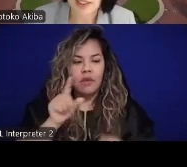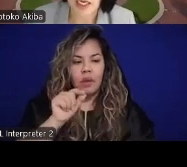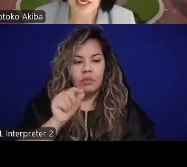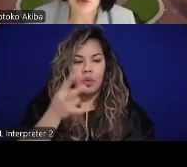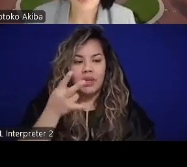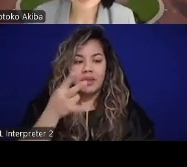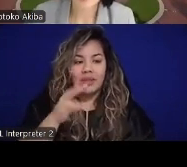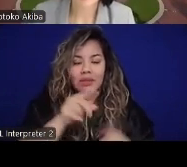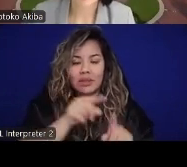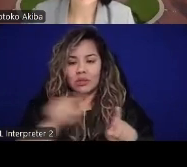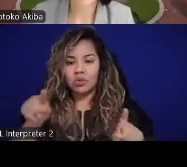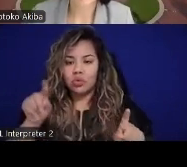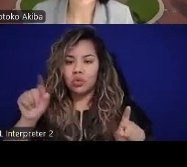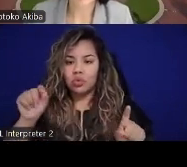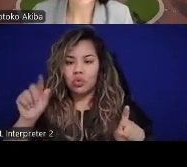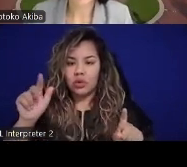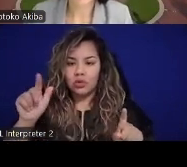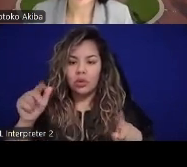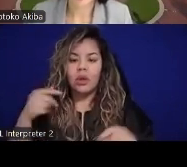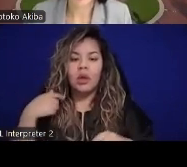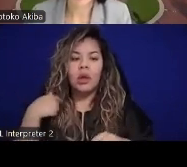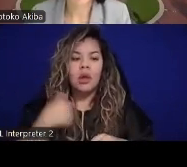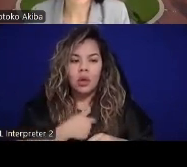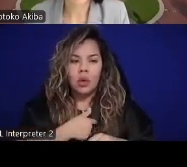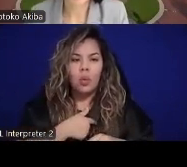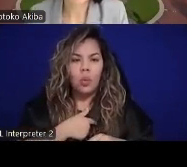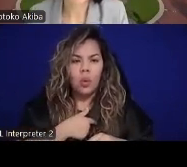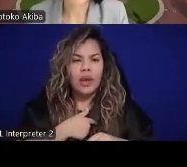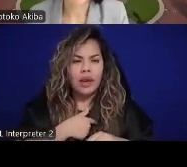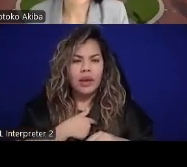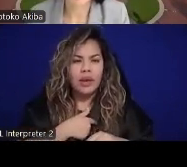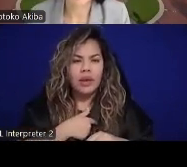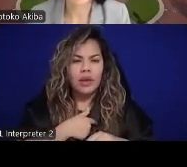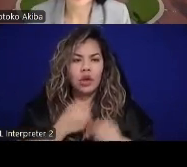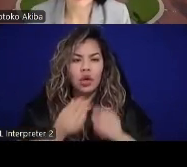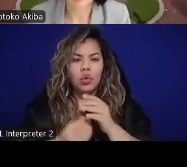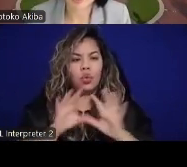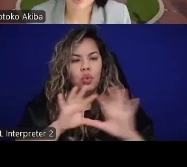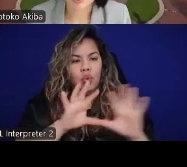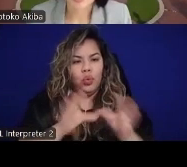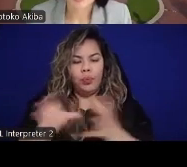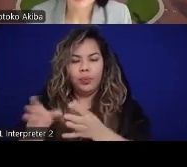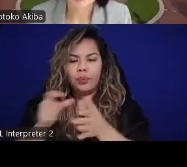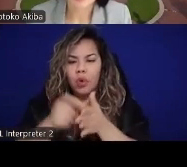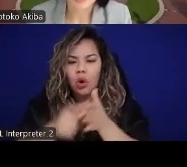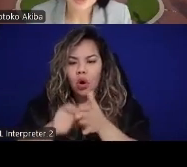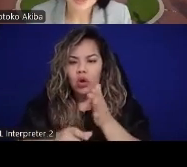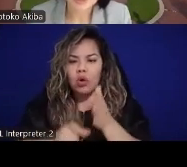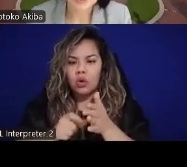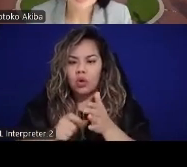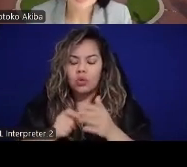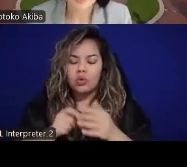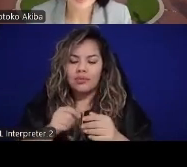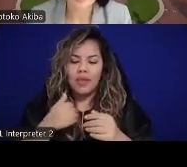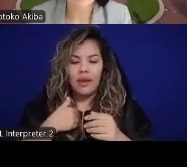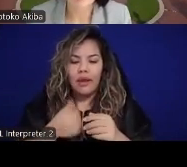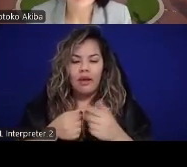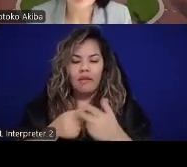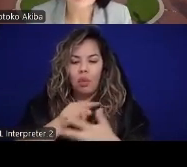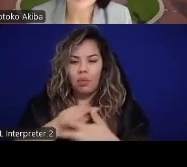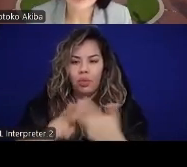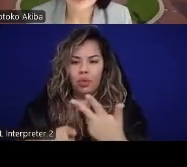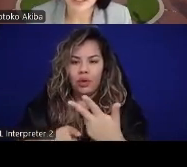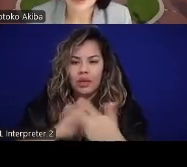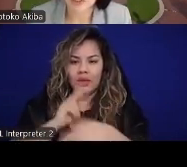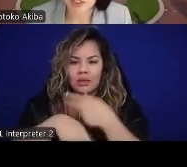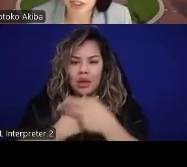2023. We grouped the articles into one of the 3 types. The studies that have